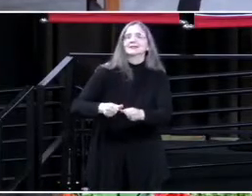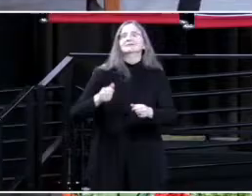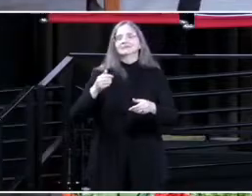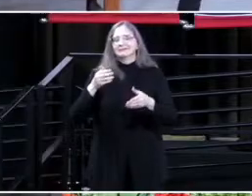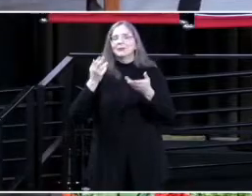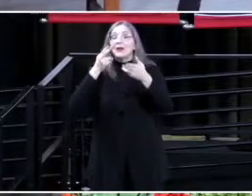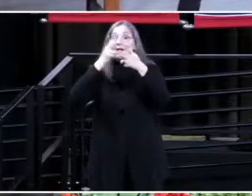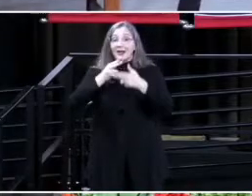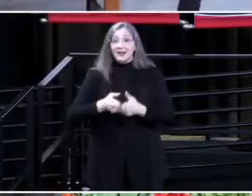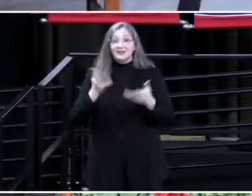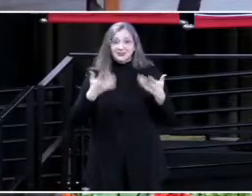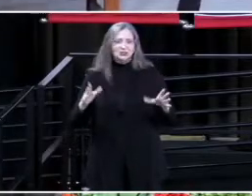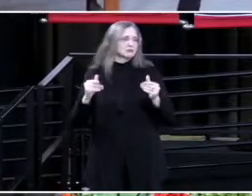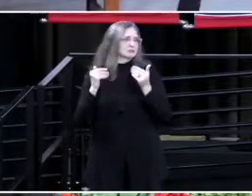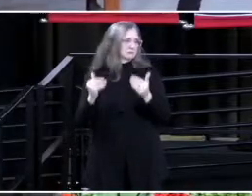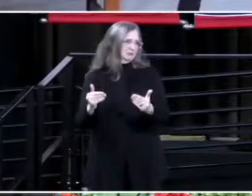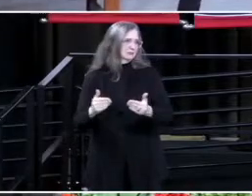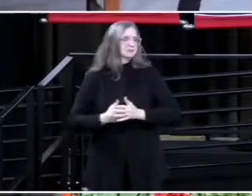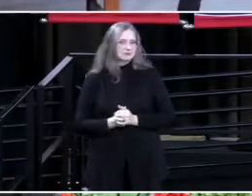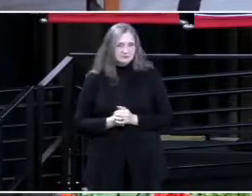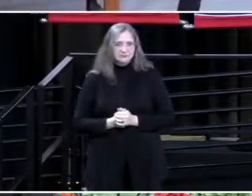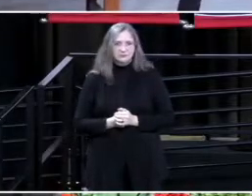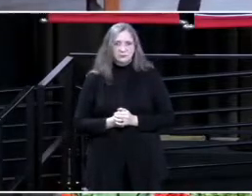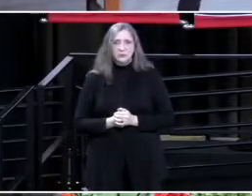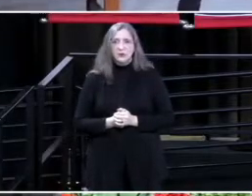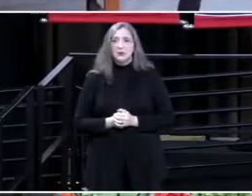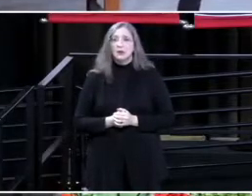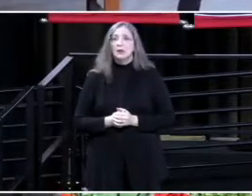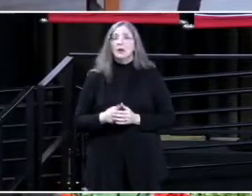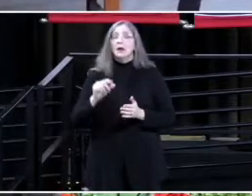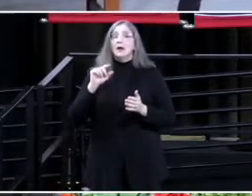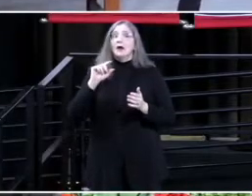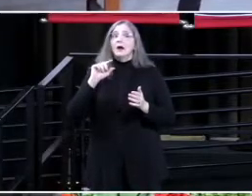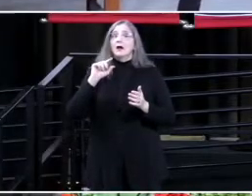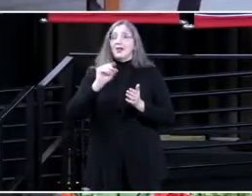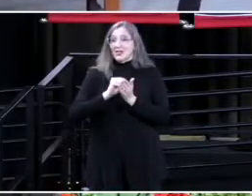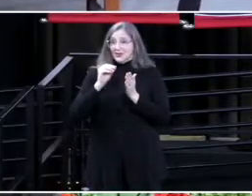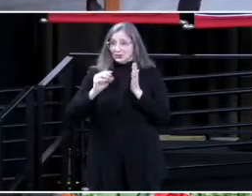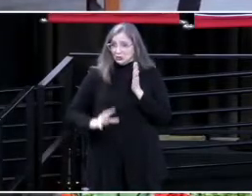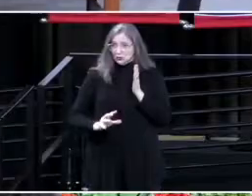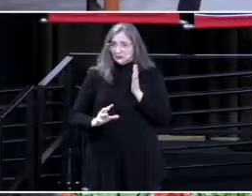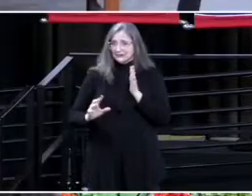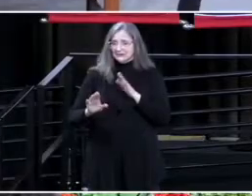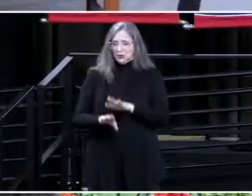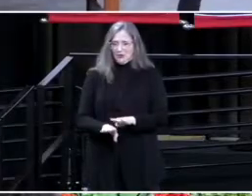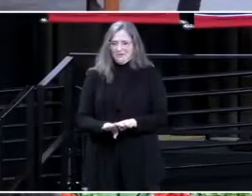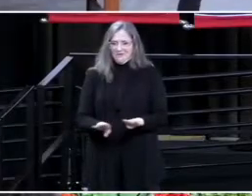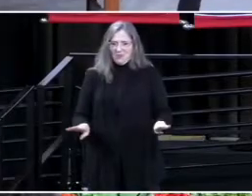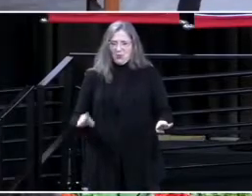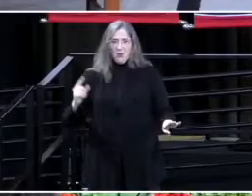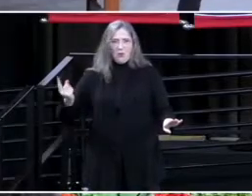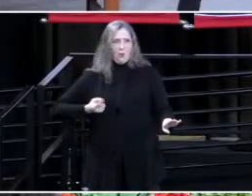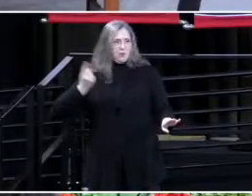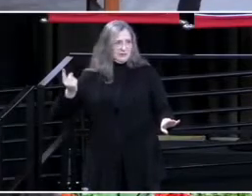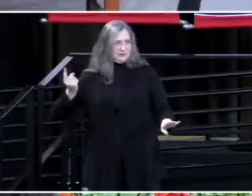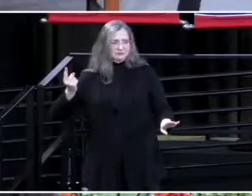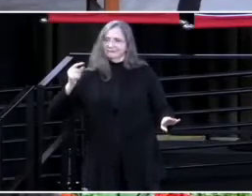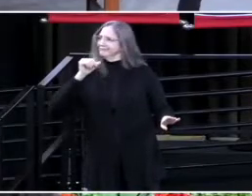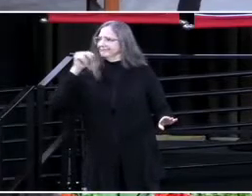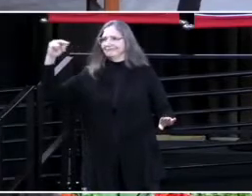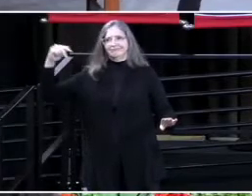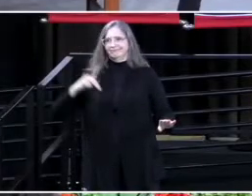names have been called. No one other than the graduates are allowed onto the floor until the conclusion of the